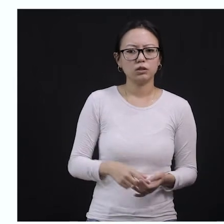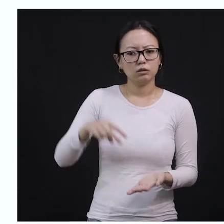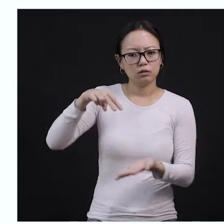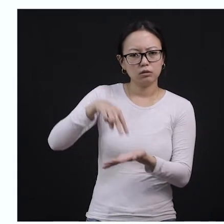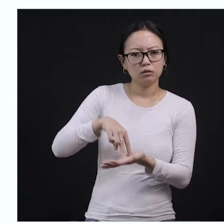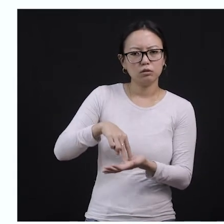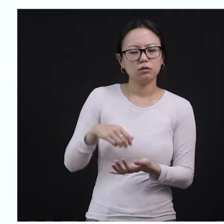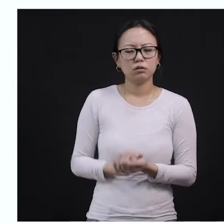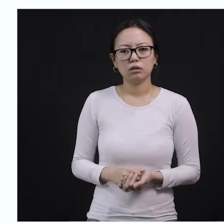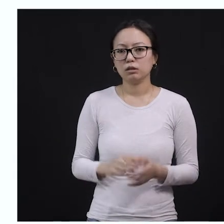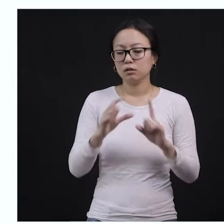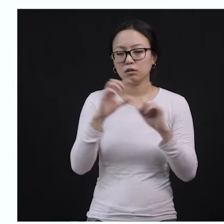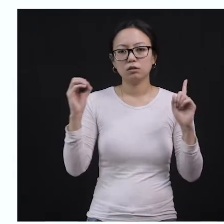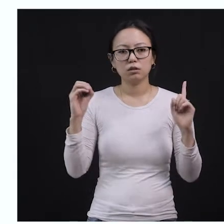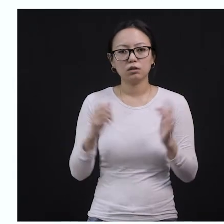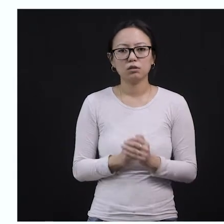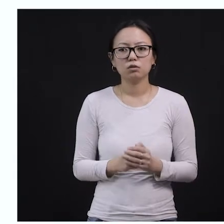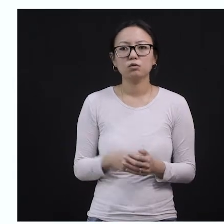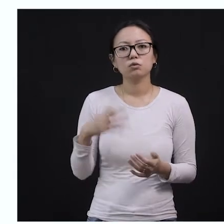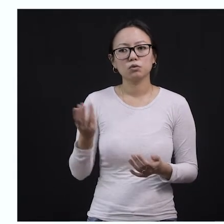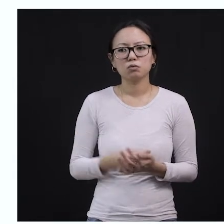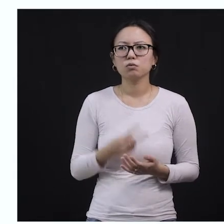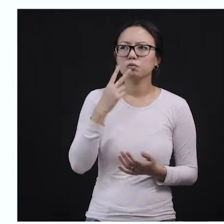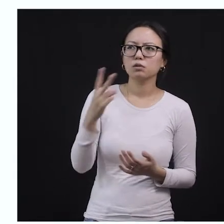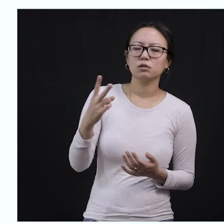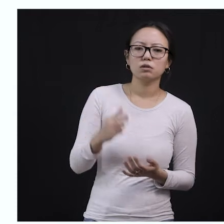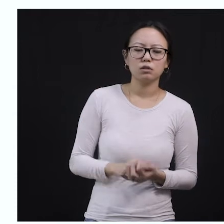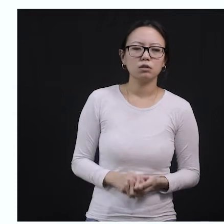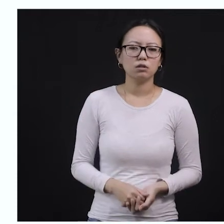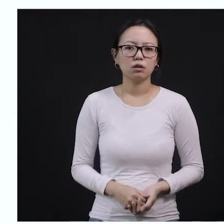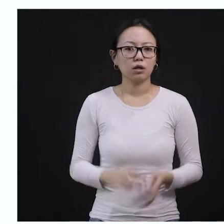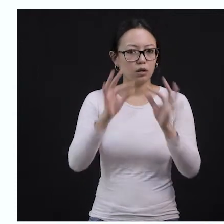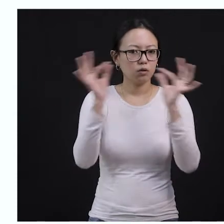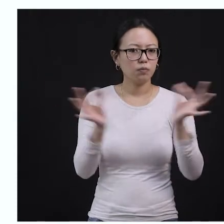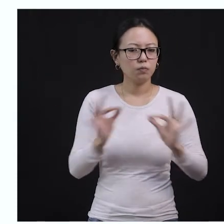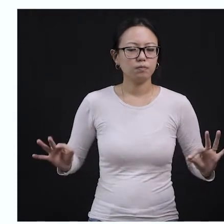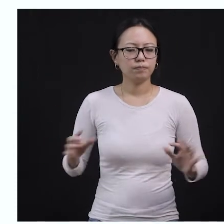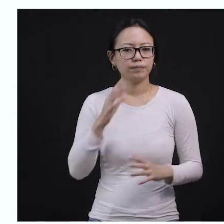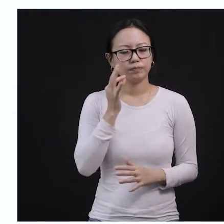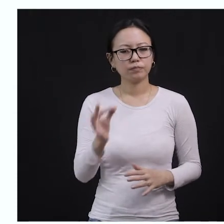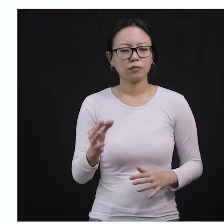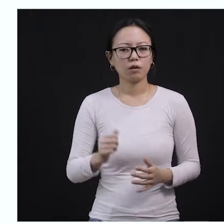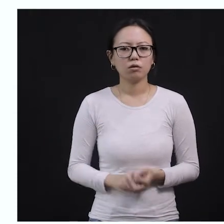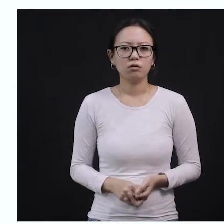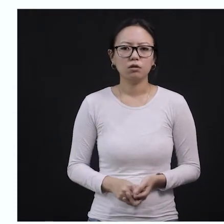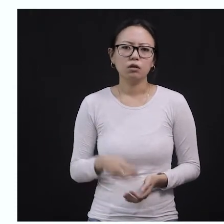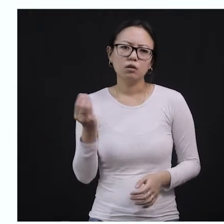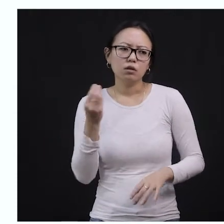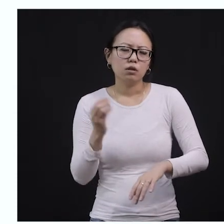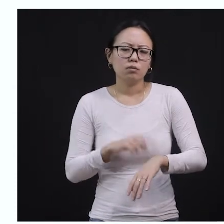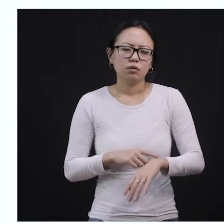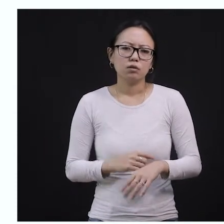right? So these are the things that we can be prepared of. But sometimes when the disasters